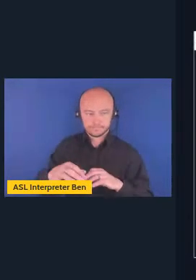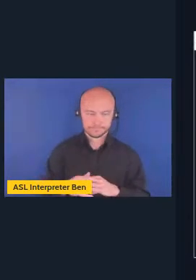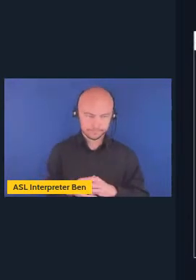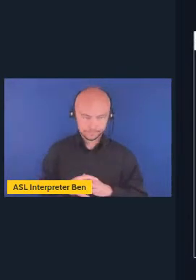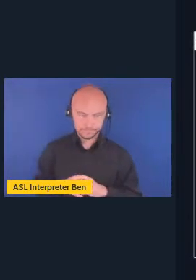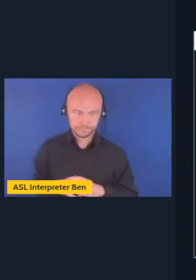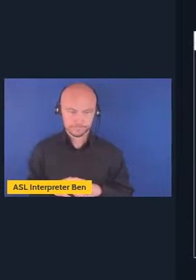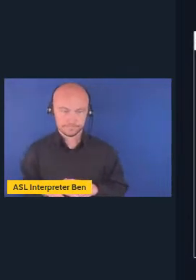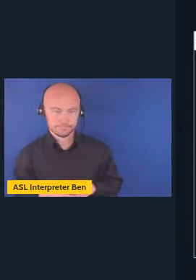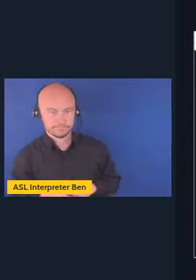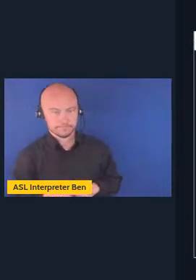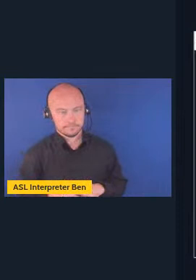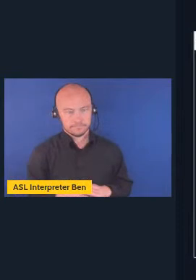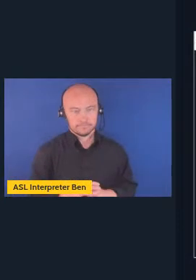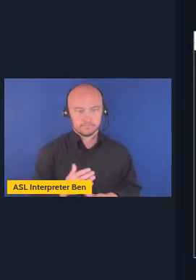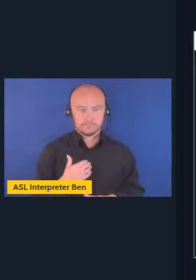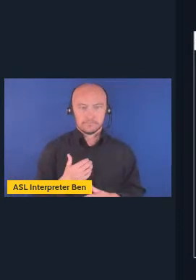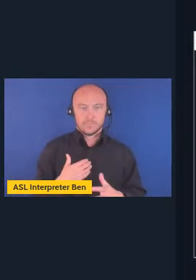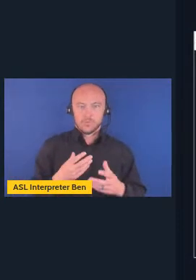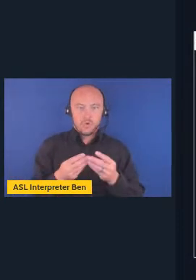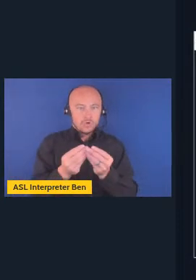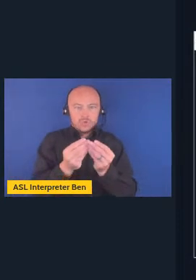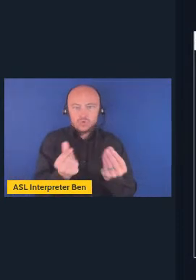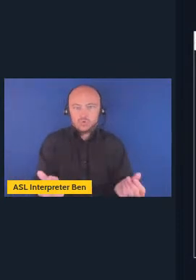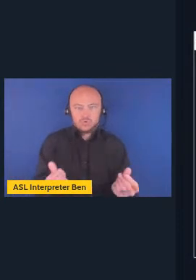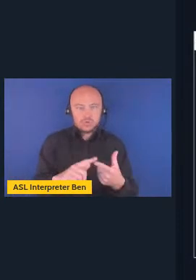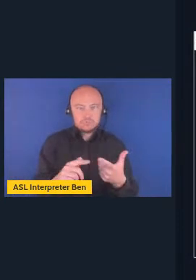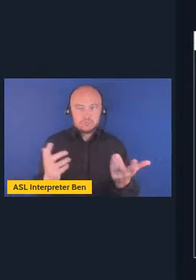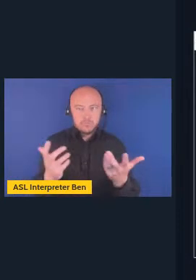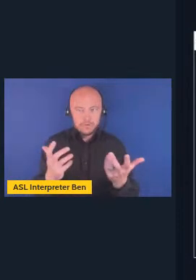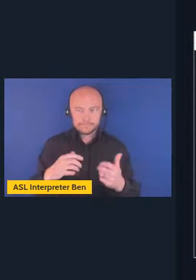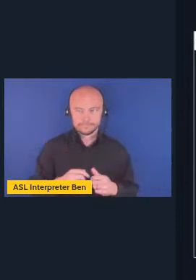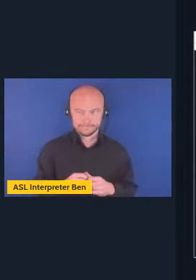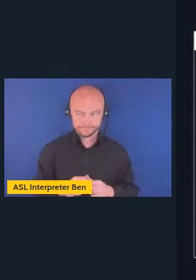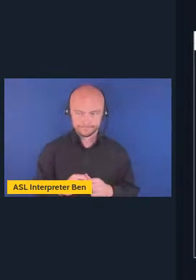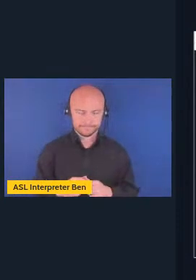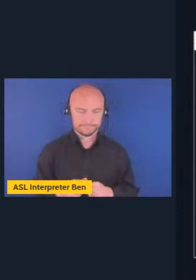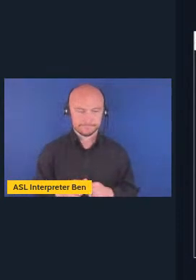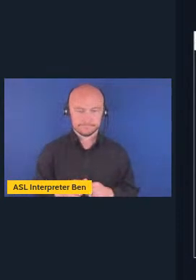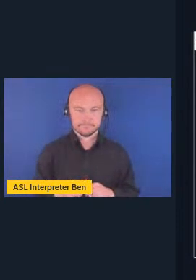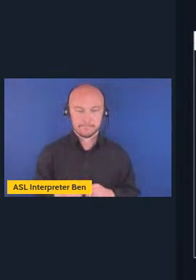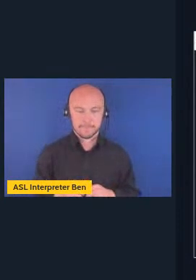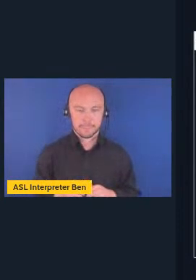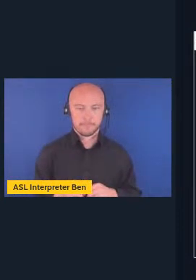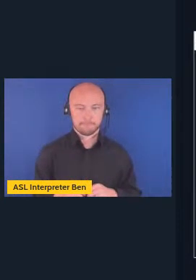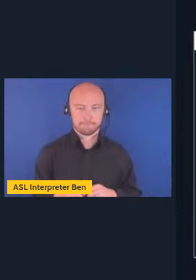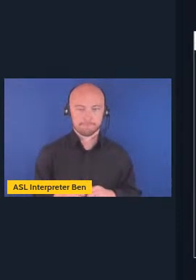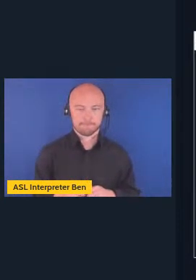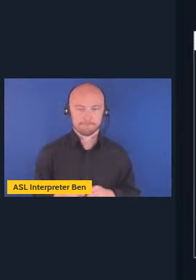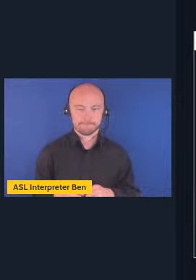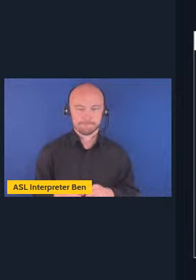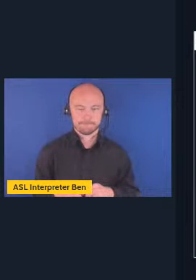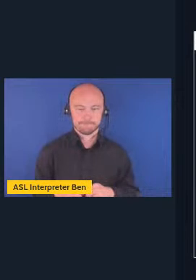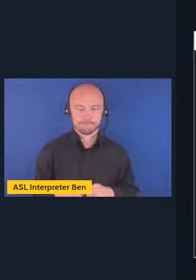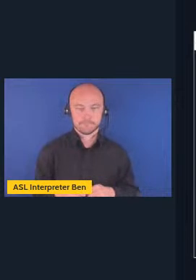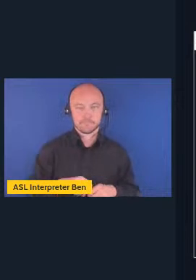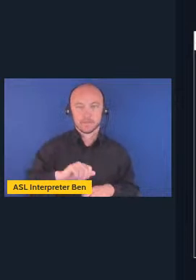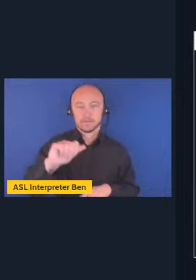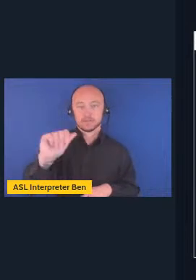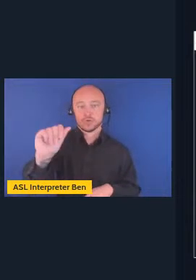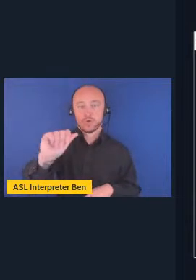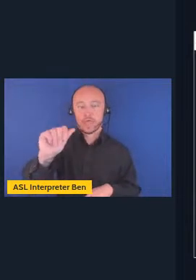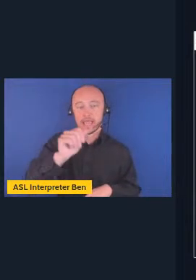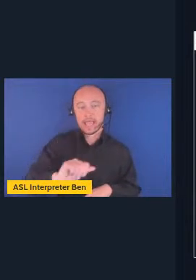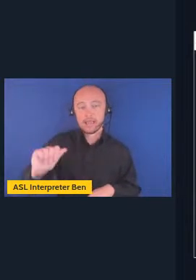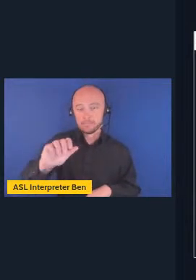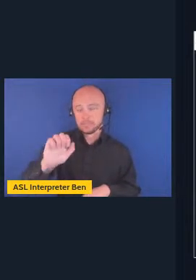Now, what is the solution for all the challenges and use cases which we just talked about? Amazon ECS Anywhere